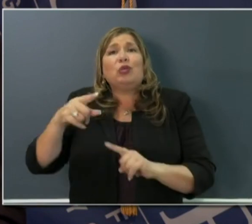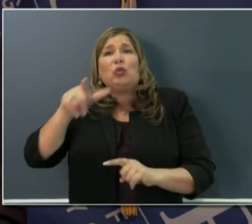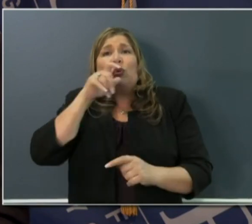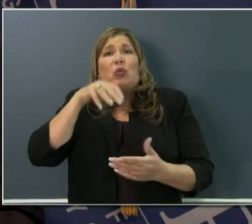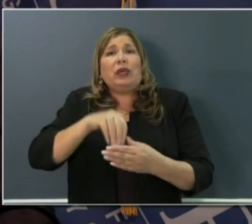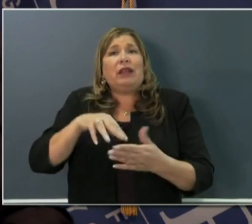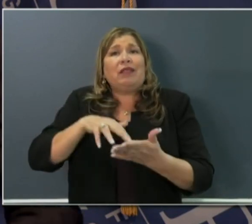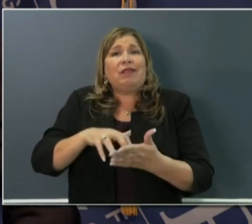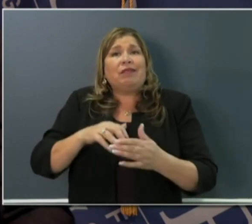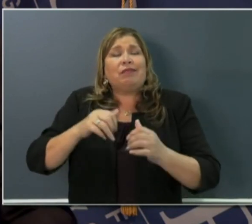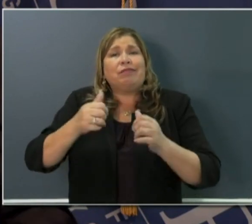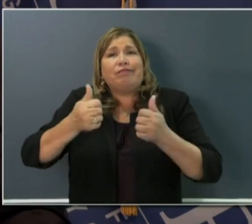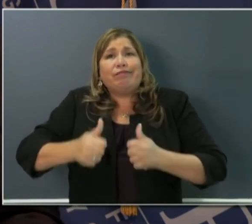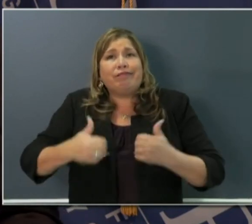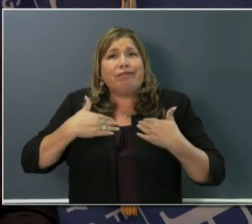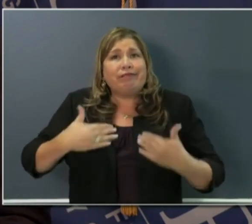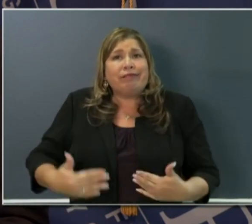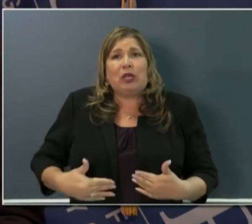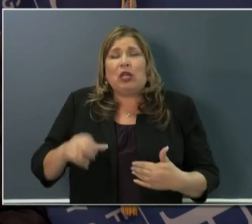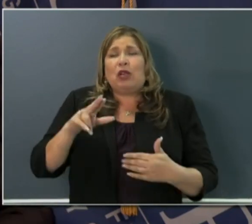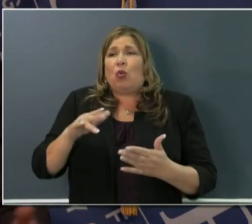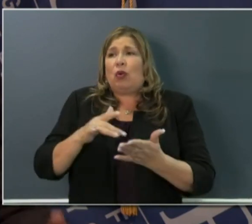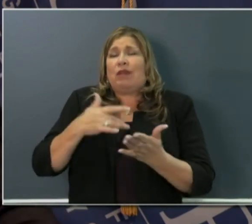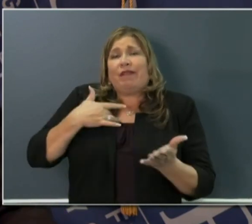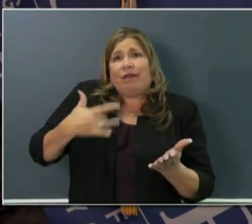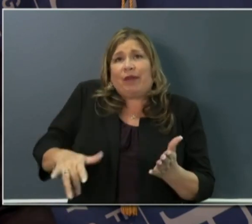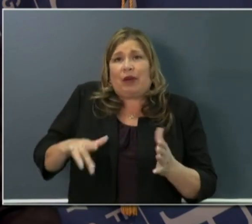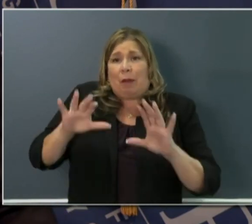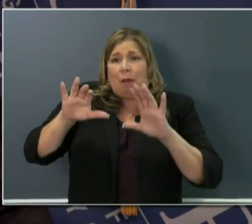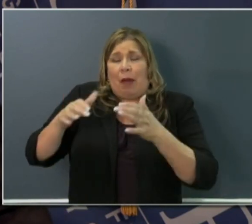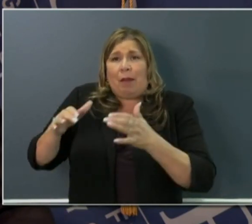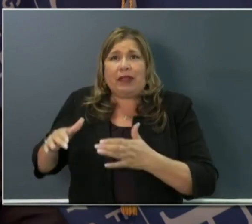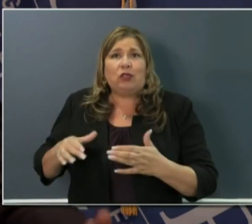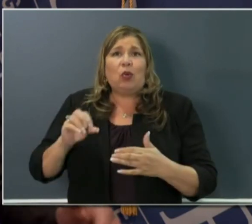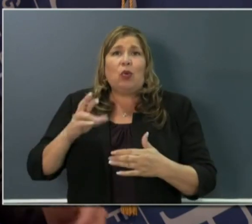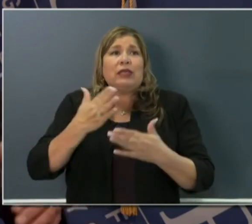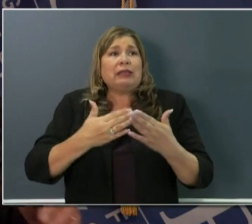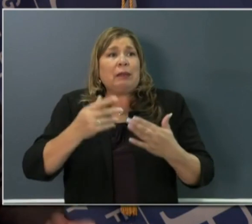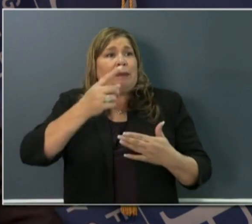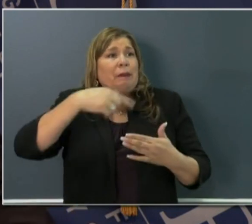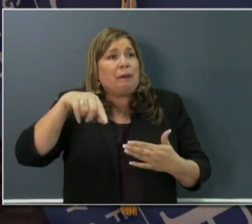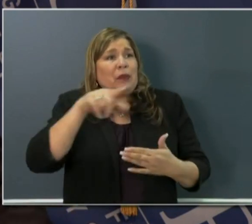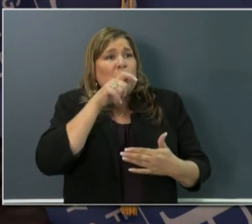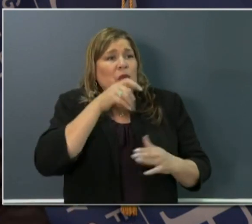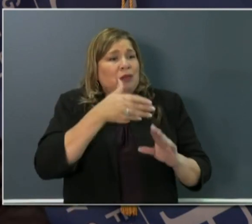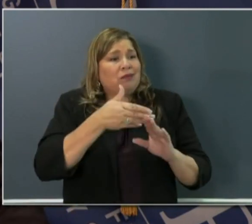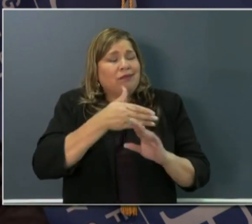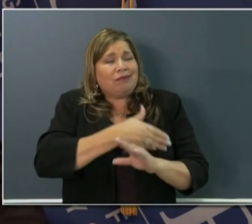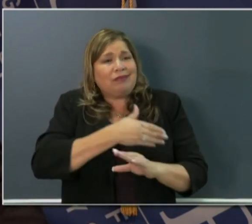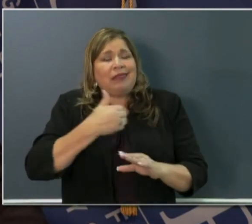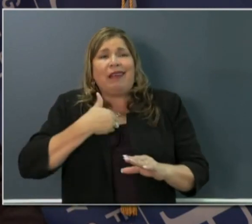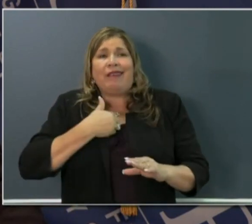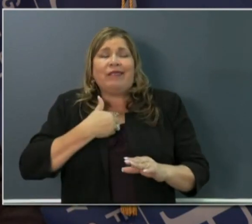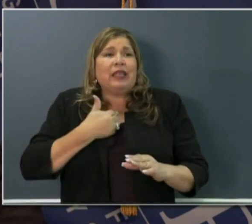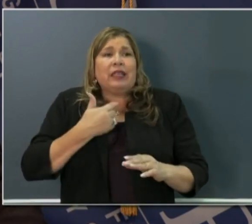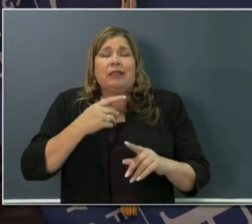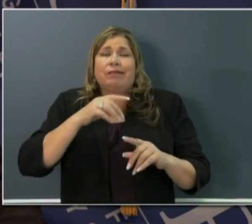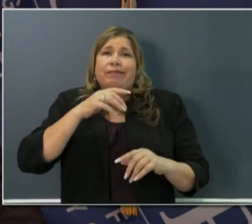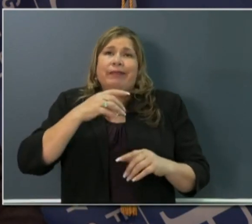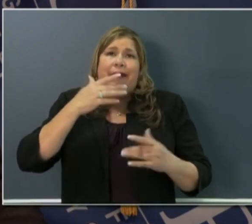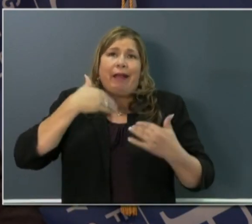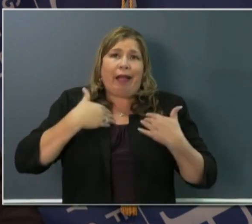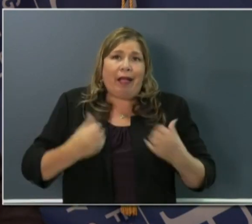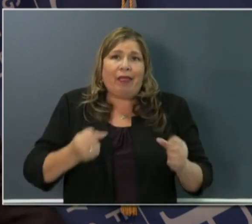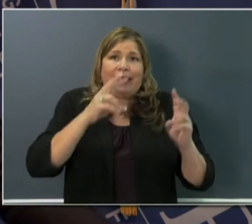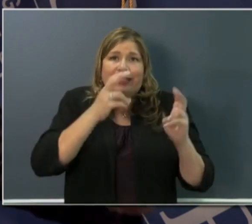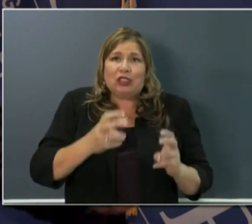populations, those with issues obviously related to previous conditions and obviously age. But we really want to